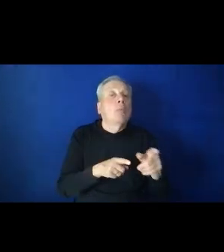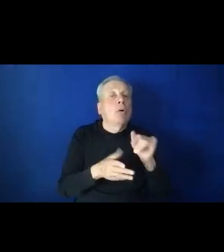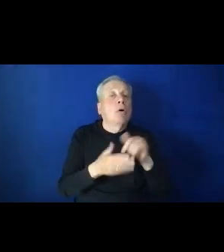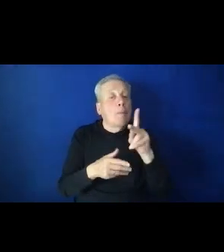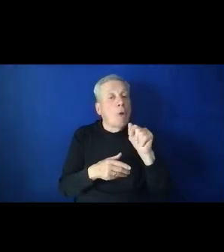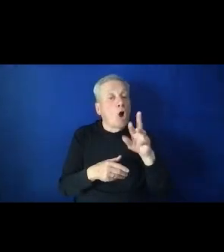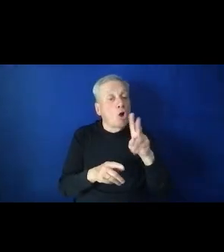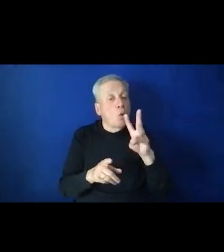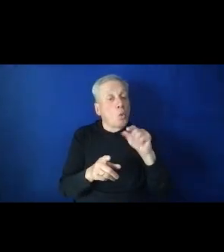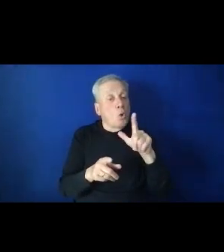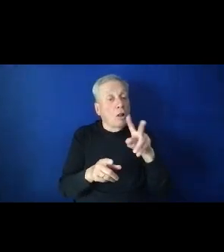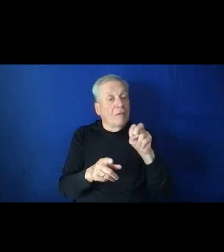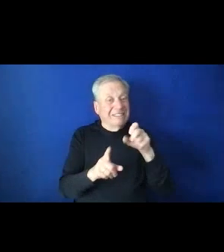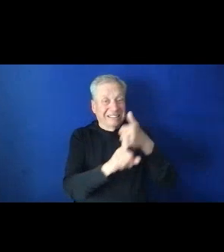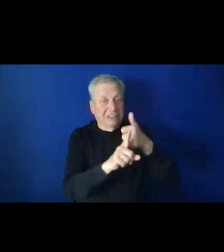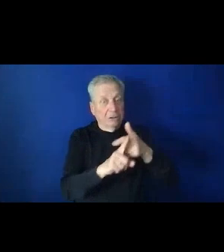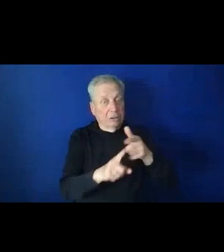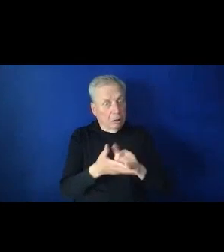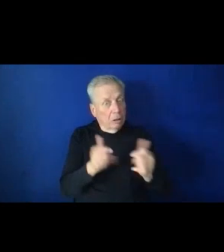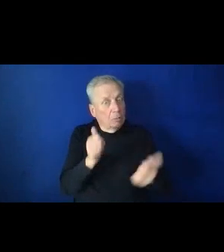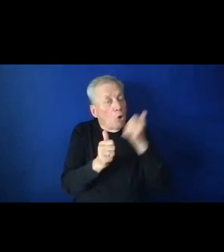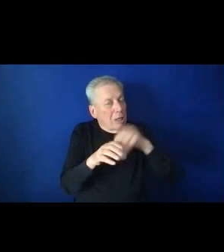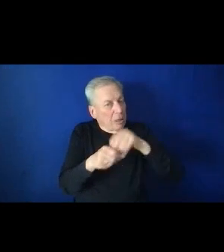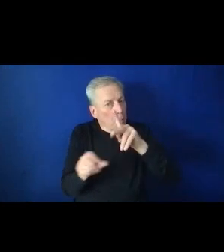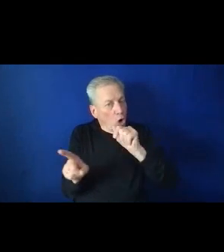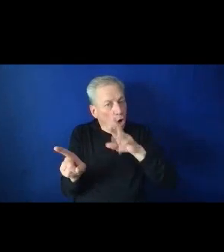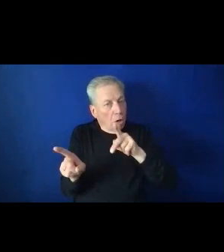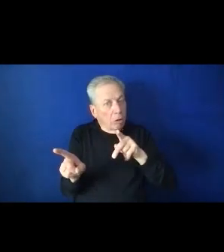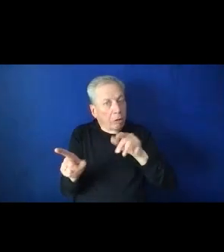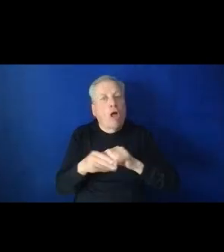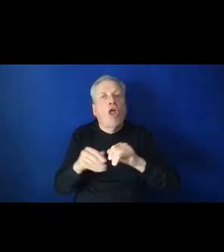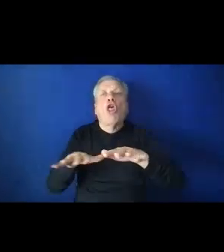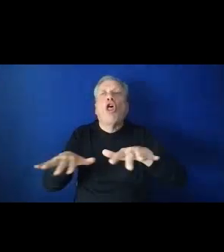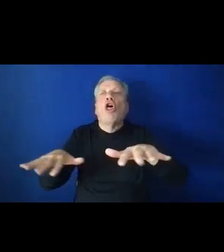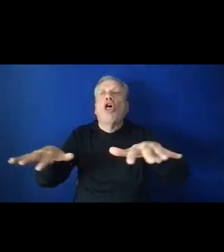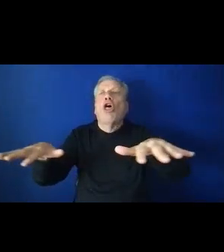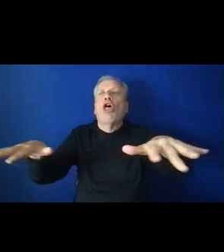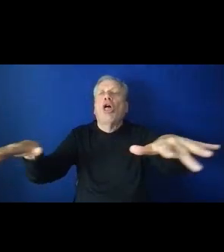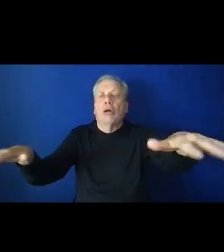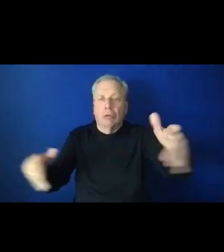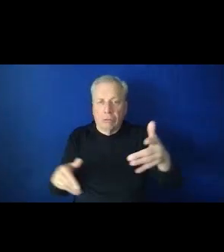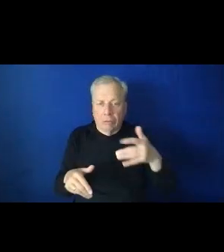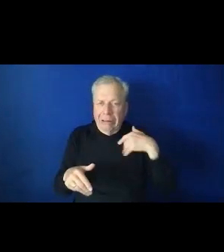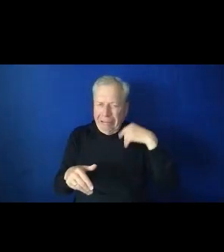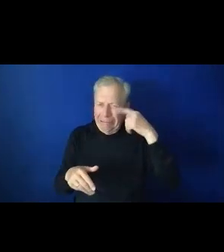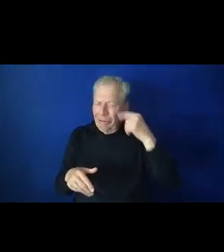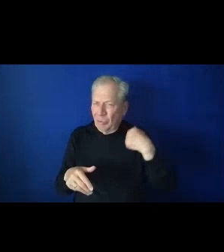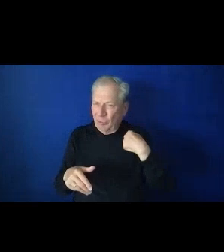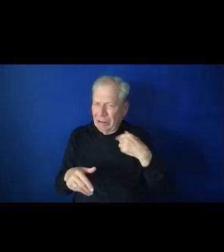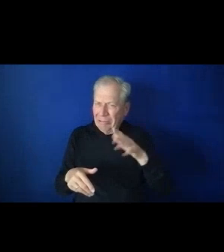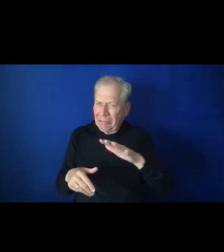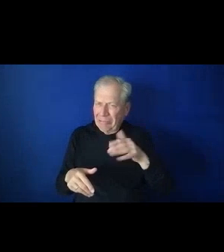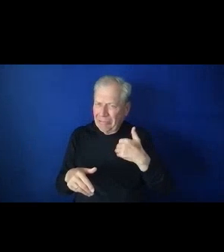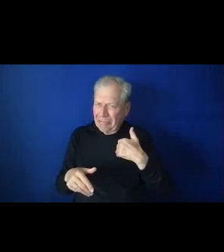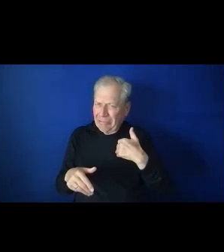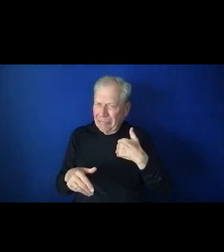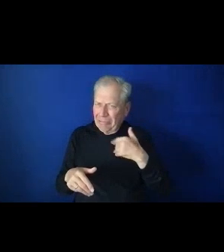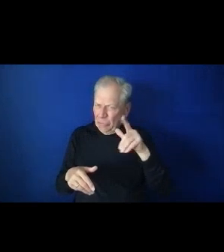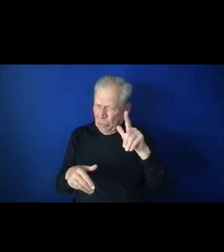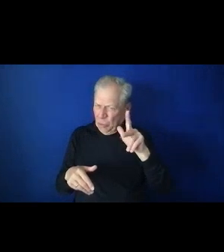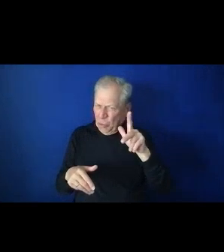wolves, again, those that reside the majority of the time in the park, ventured out. And I think we had about